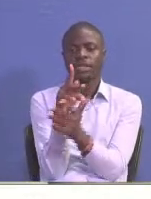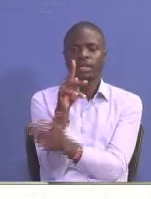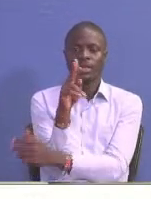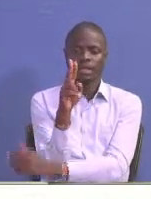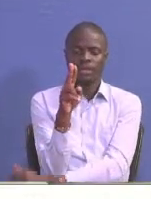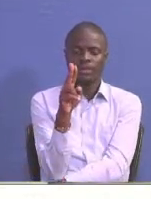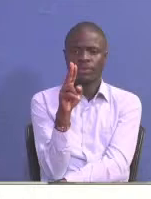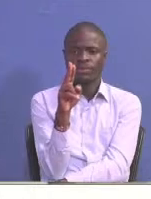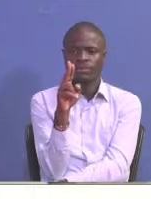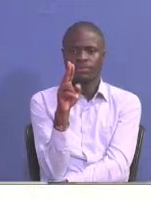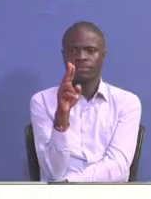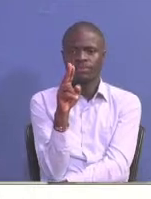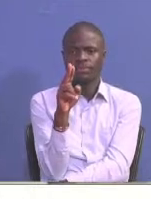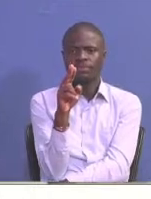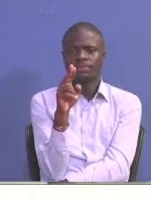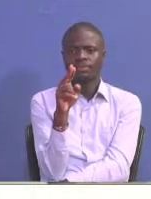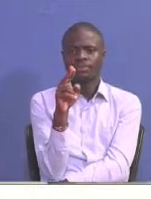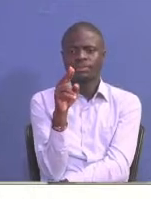Kenyatta University,